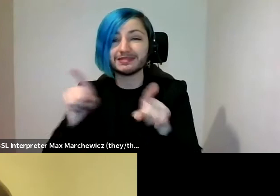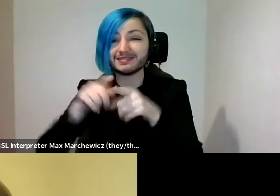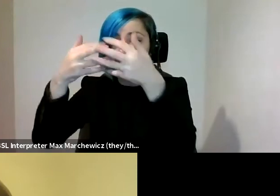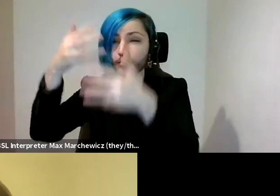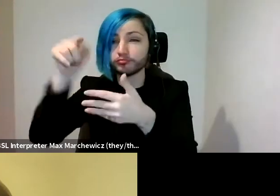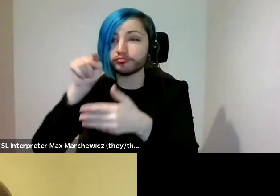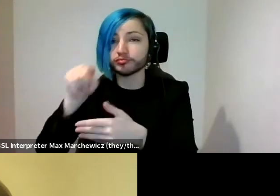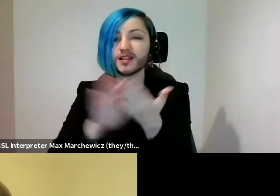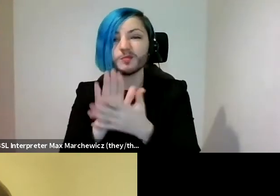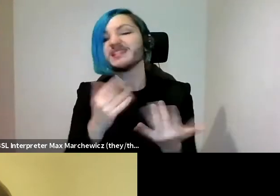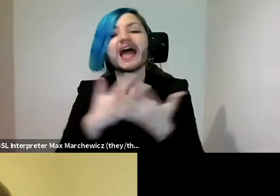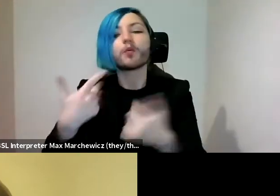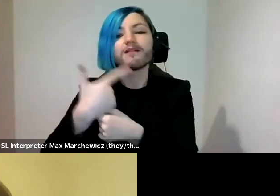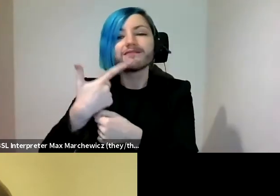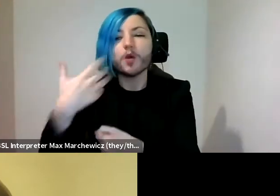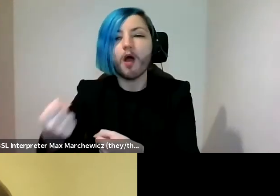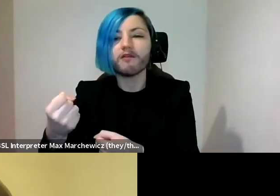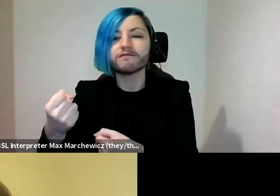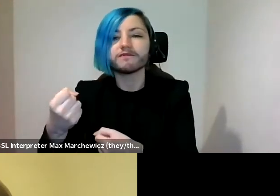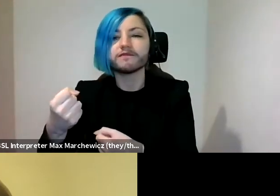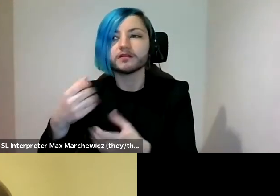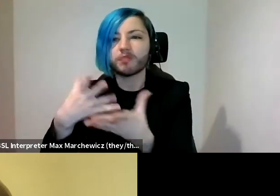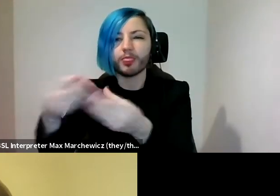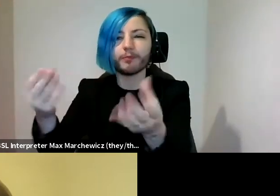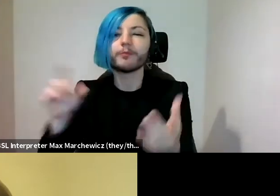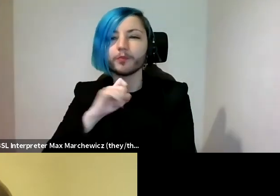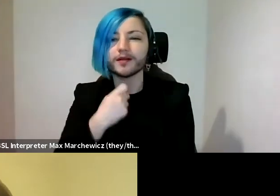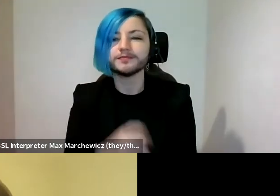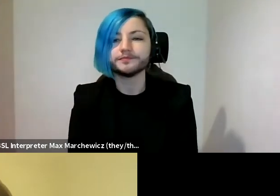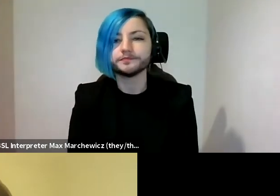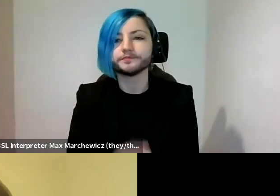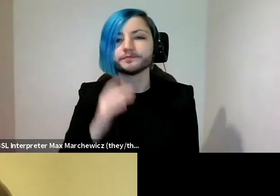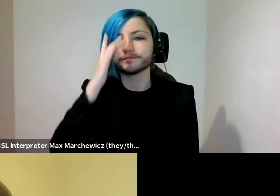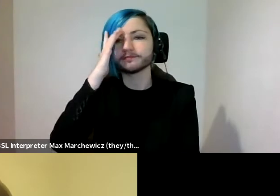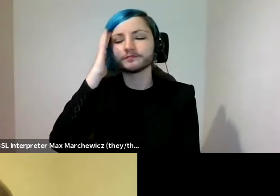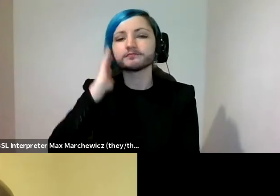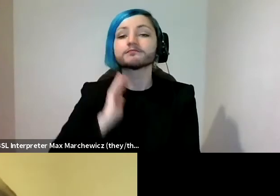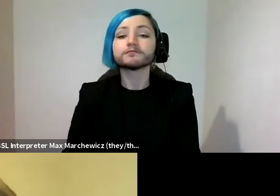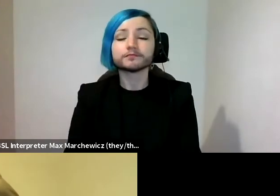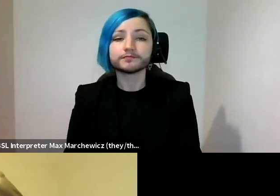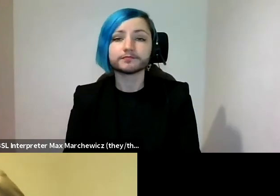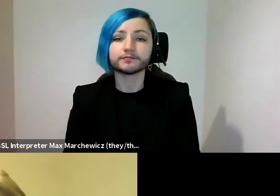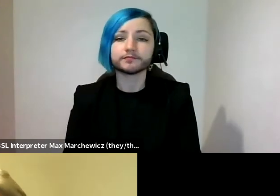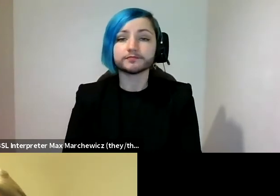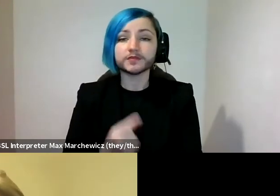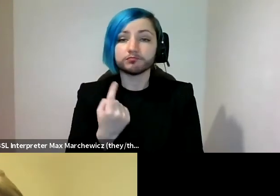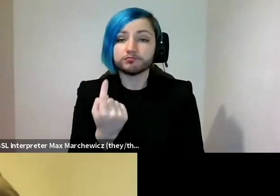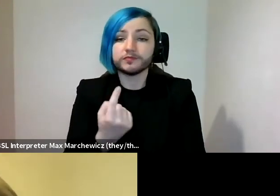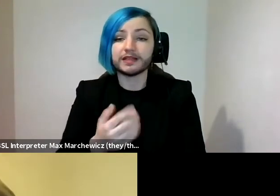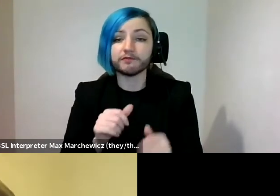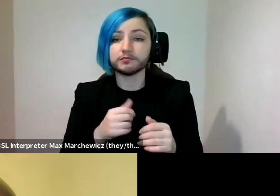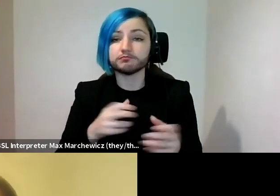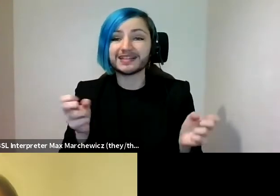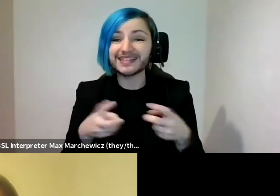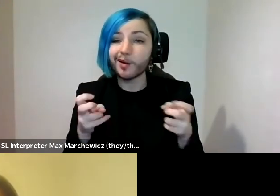presenters and organisers who do not have their videos on. If you would like to receive the transcripts, the